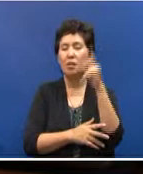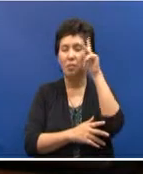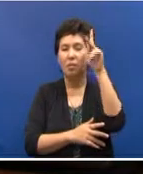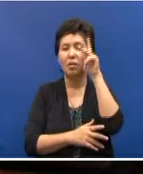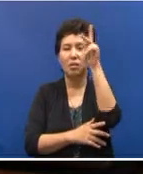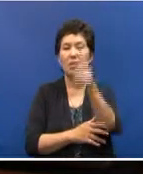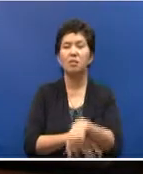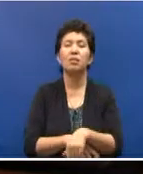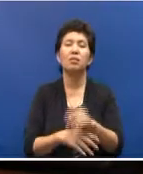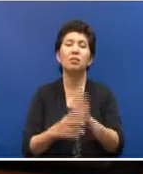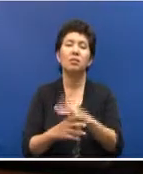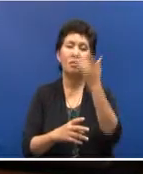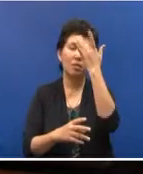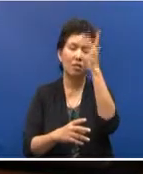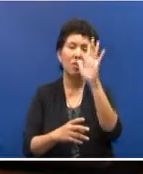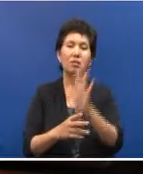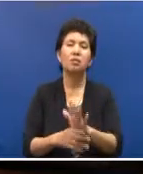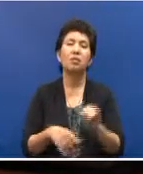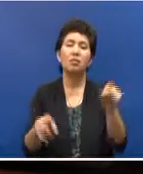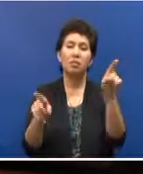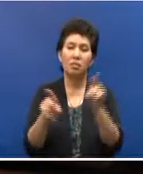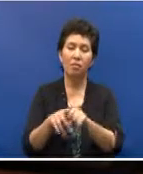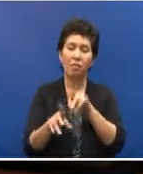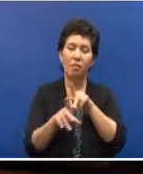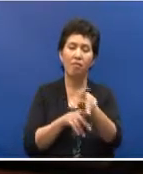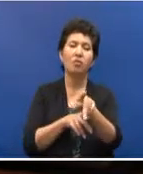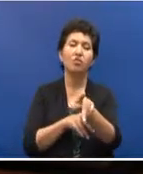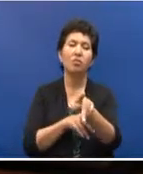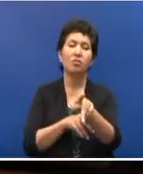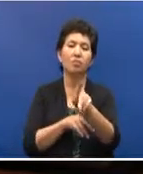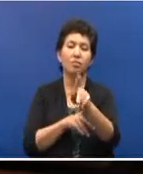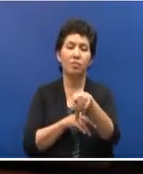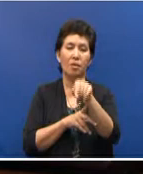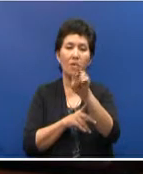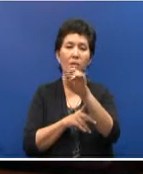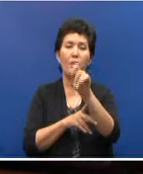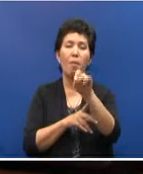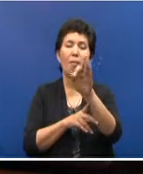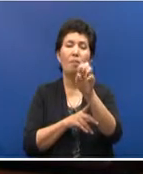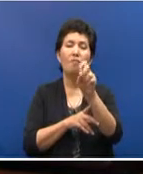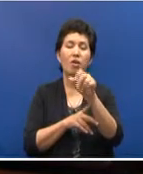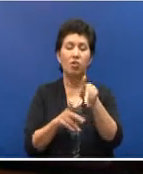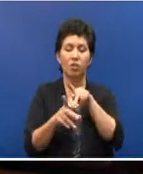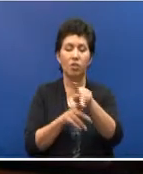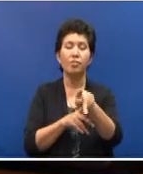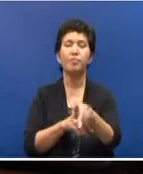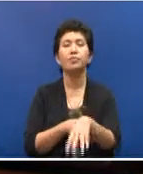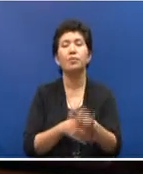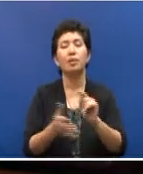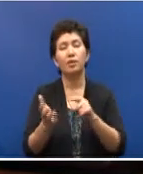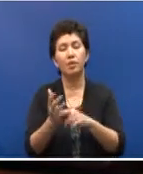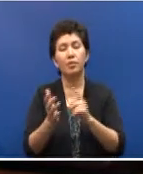leaders, okay, intellectuals, and also the professionals. So this is the